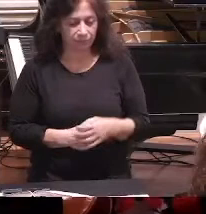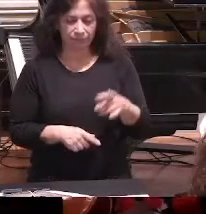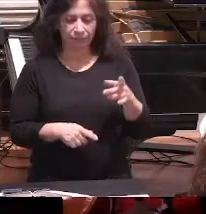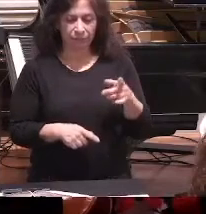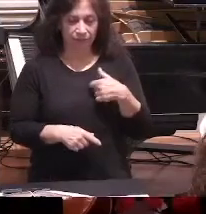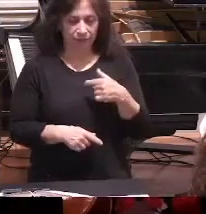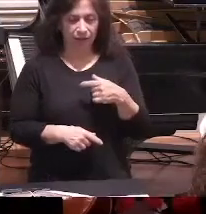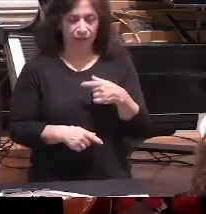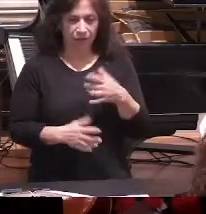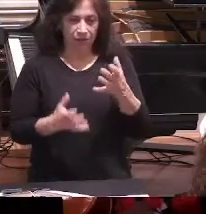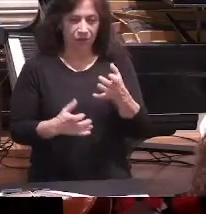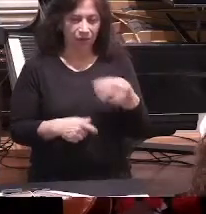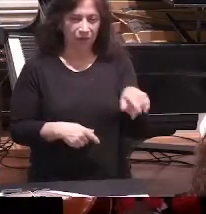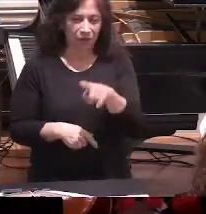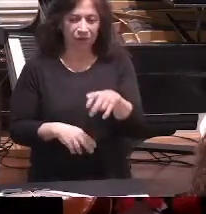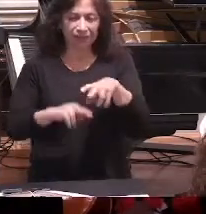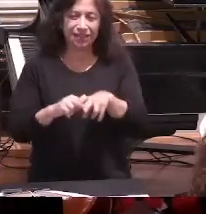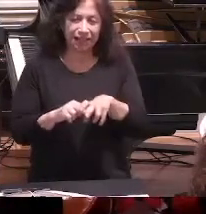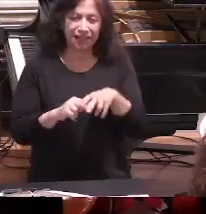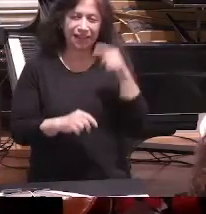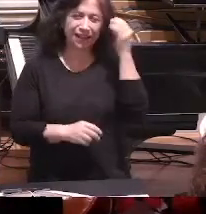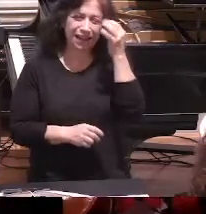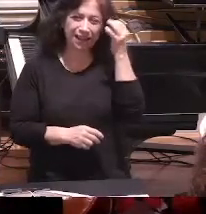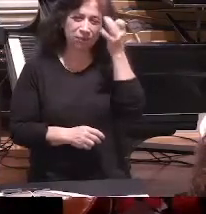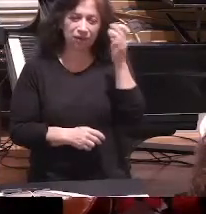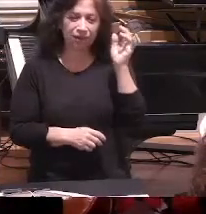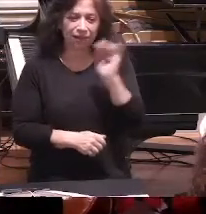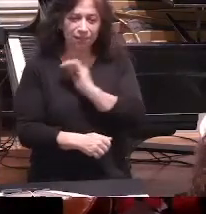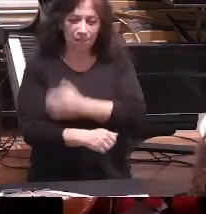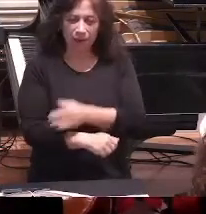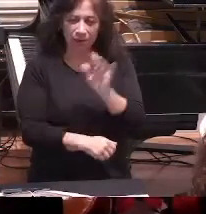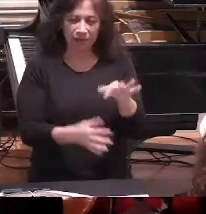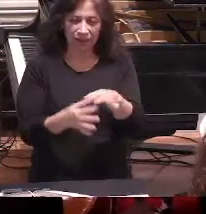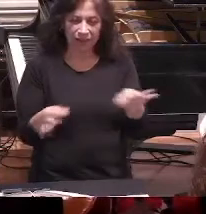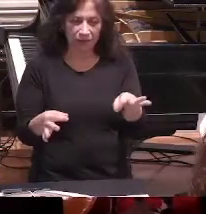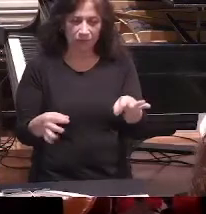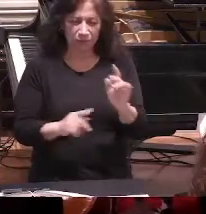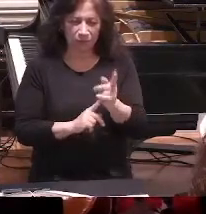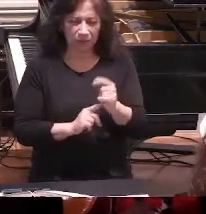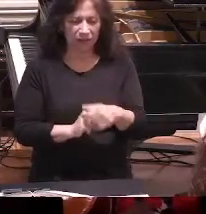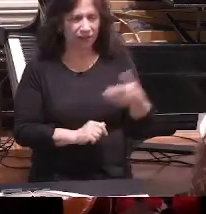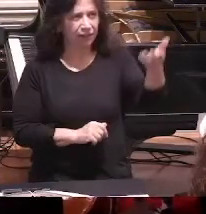I want you to just sit with the power of that statement for just a moment.